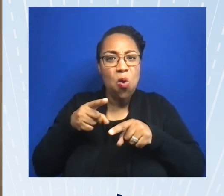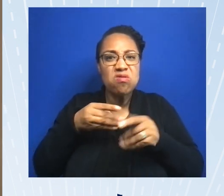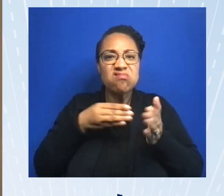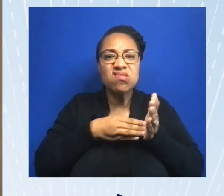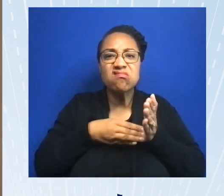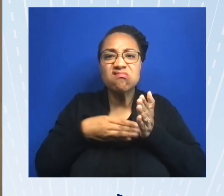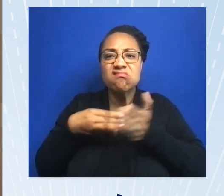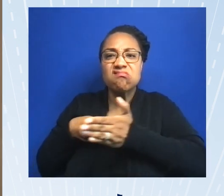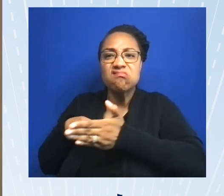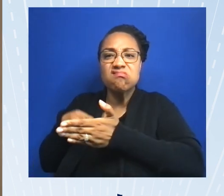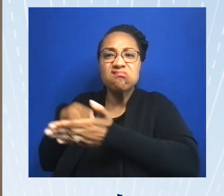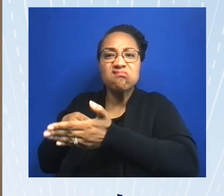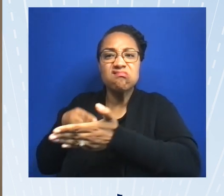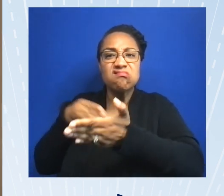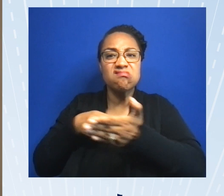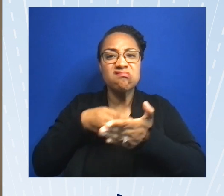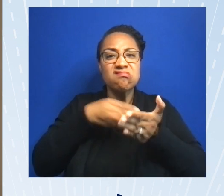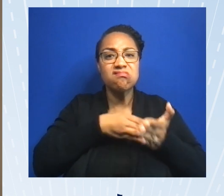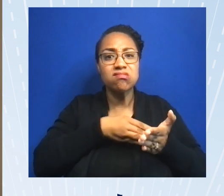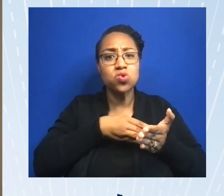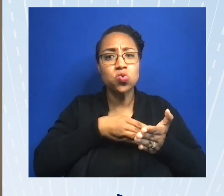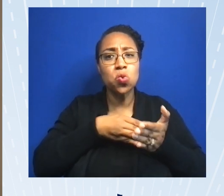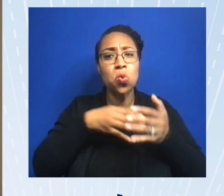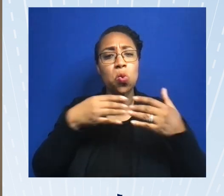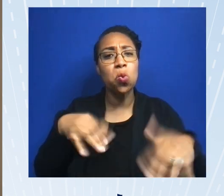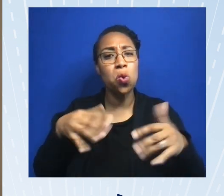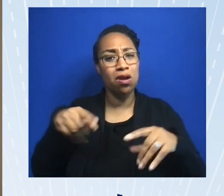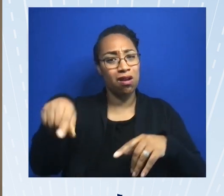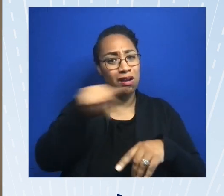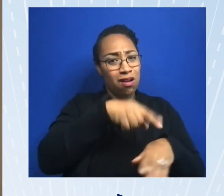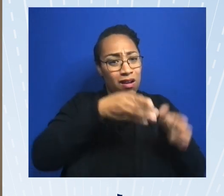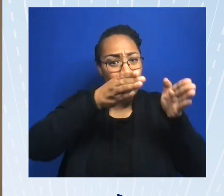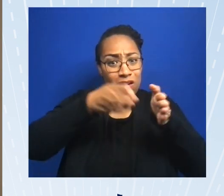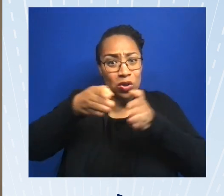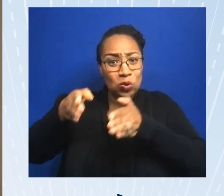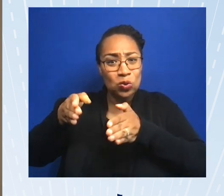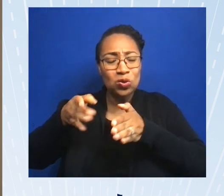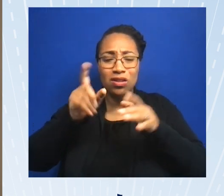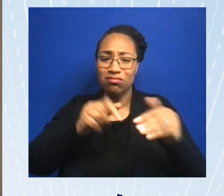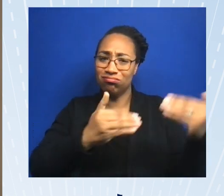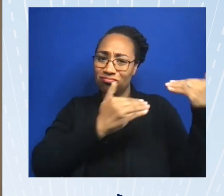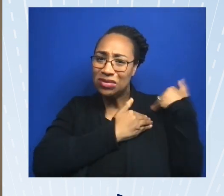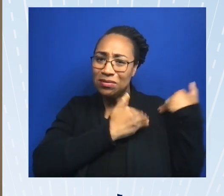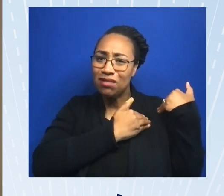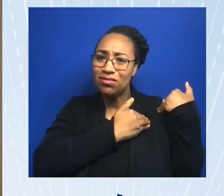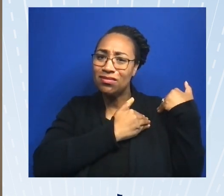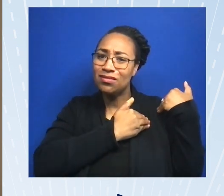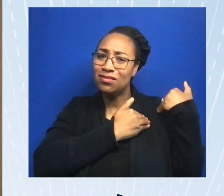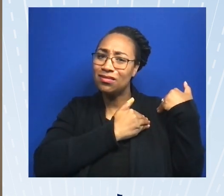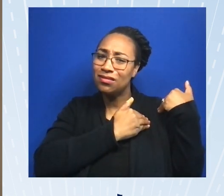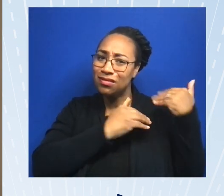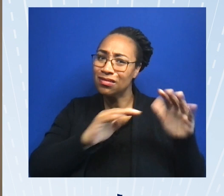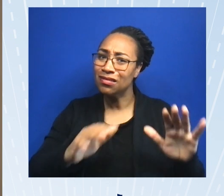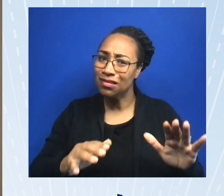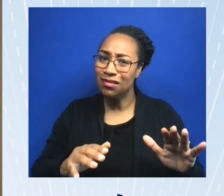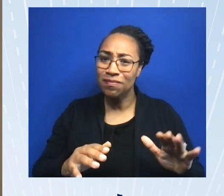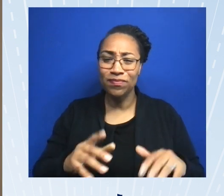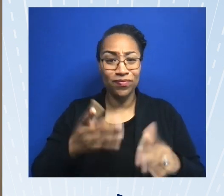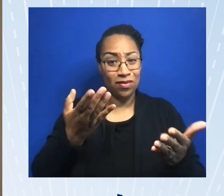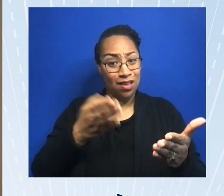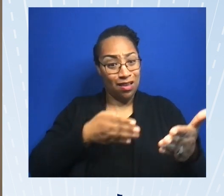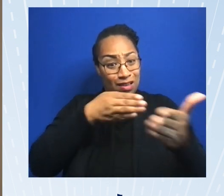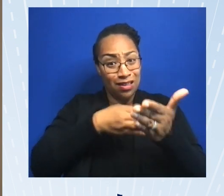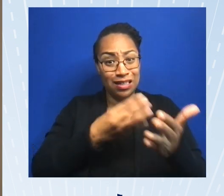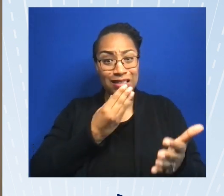say clearly and forcefully that anti-Semitism and all forms of hate and violence have no place in America. And